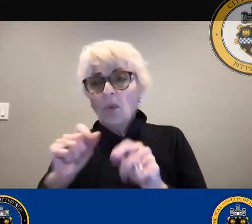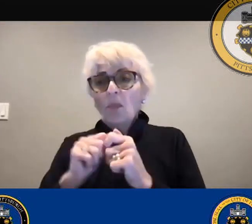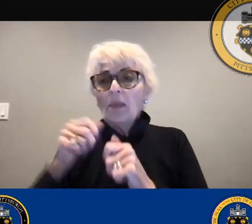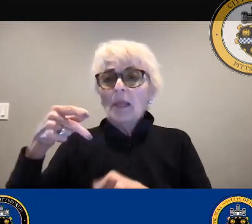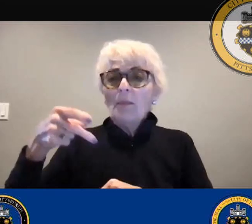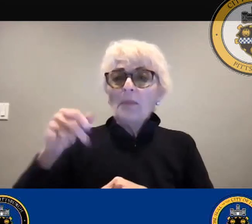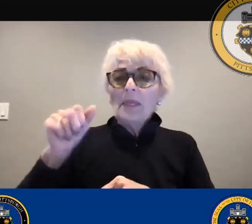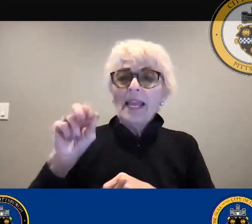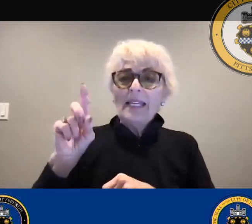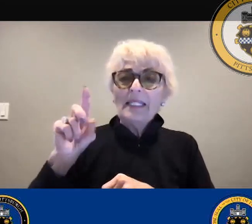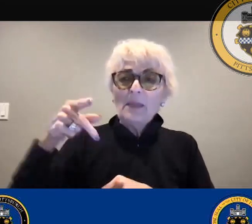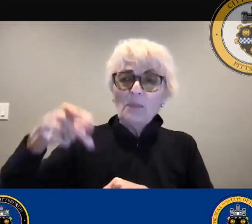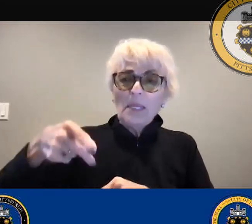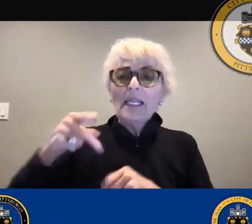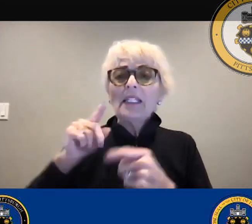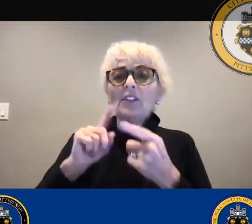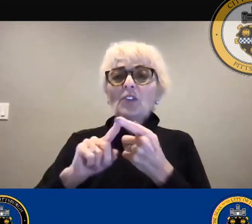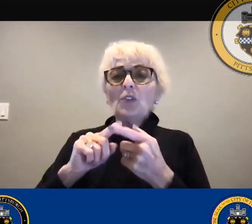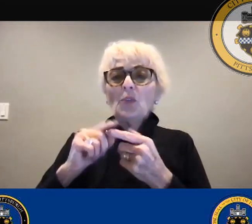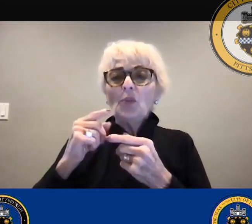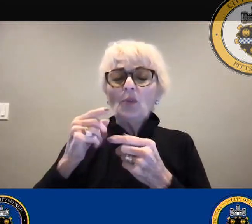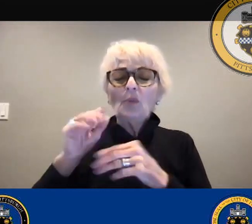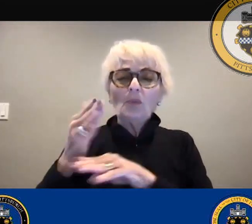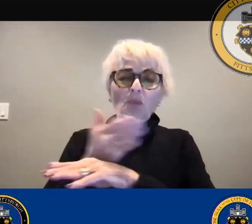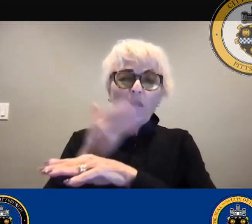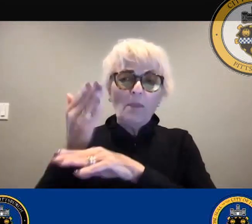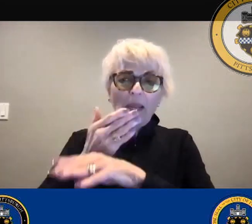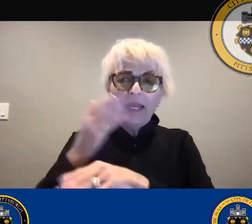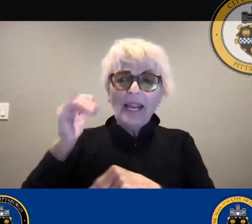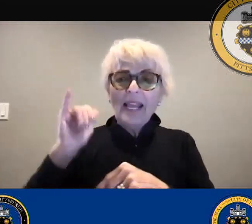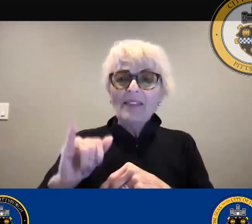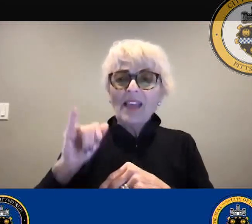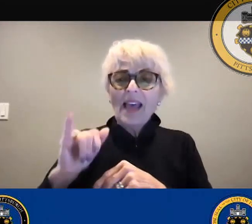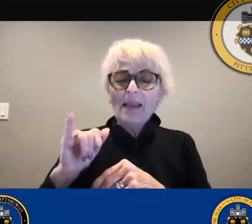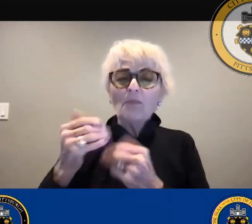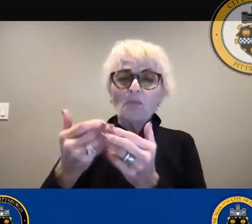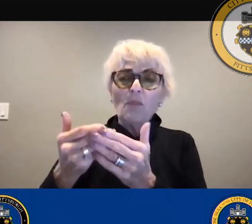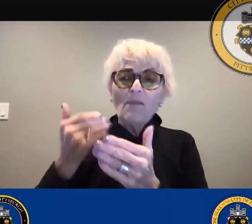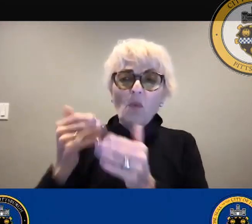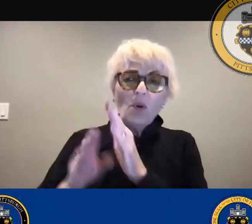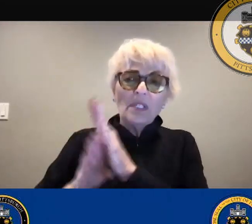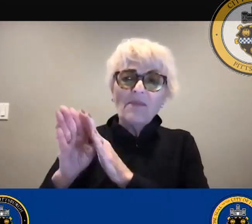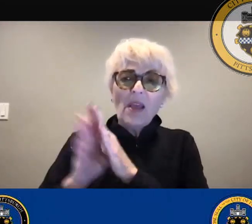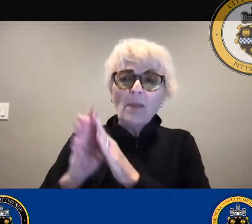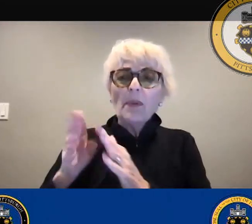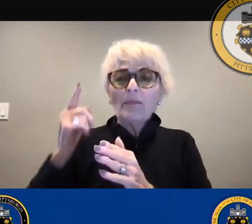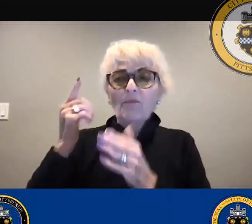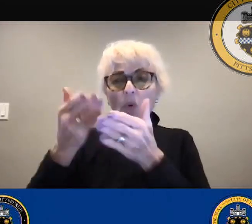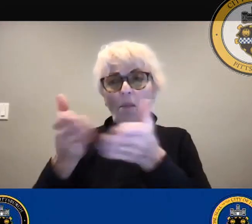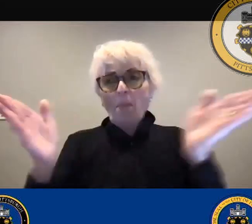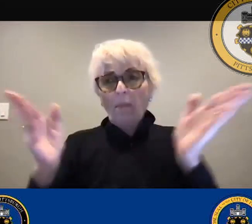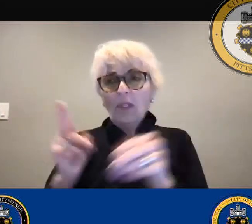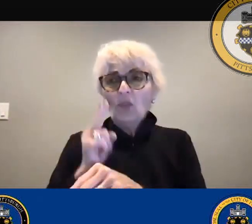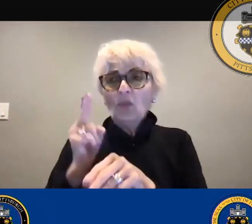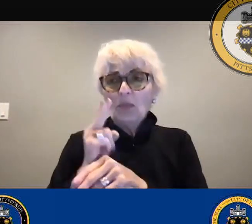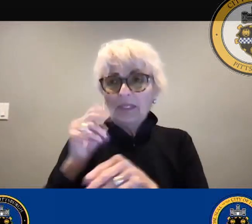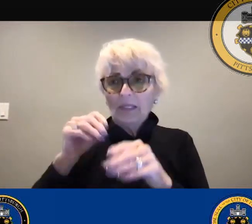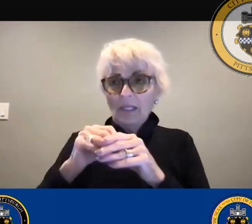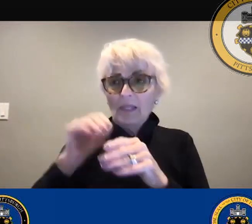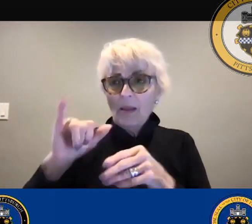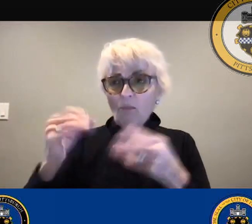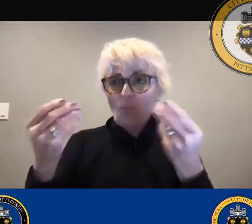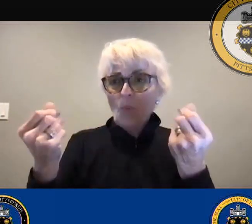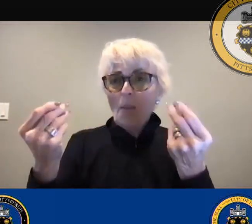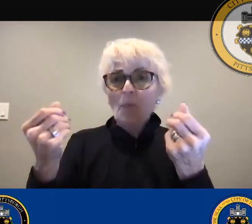PADP to remediate the site before developing or public use of the property.